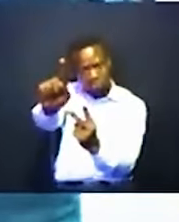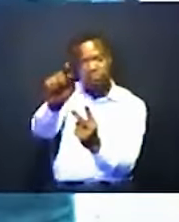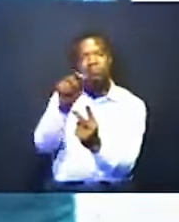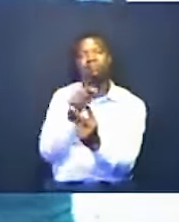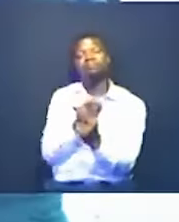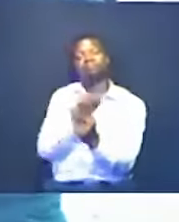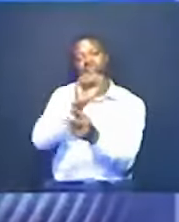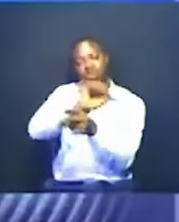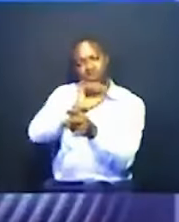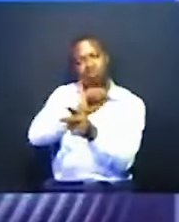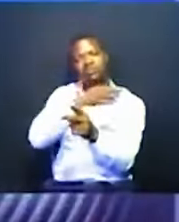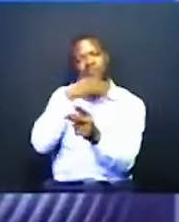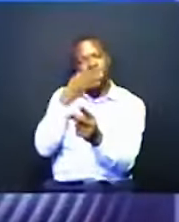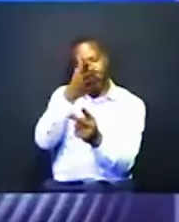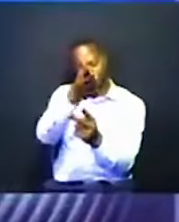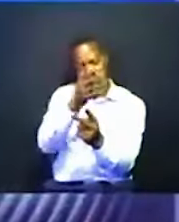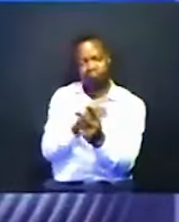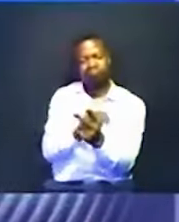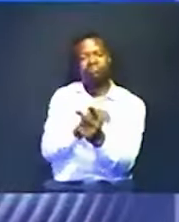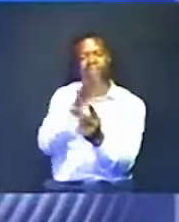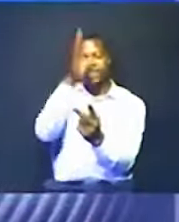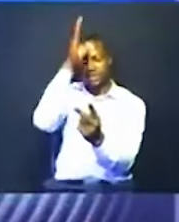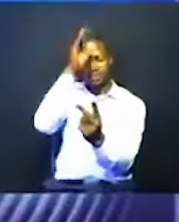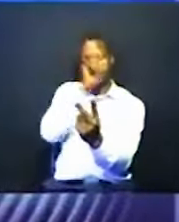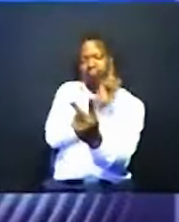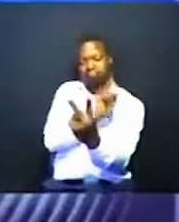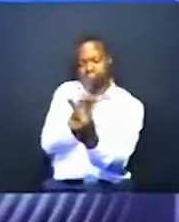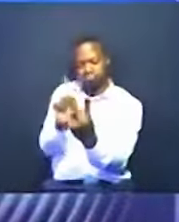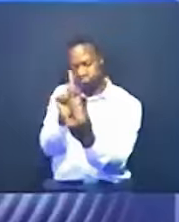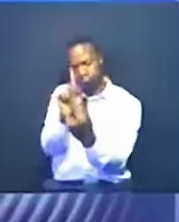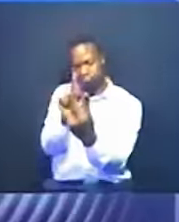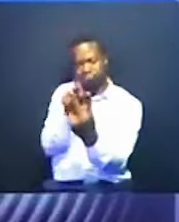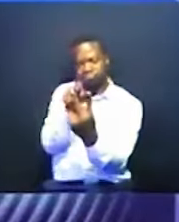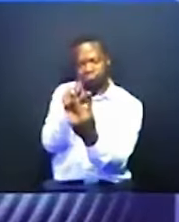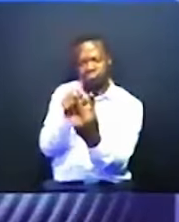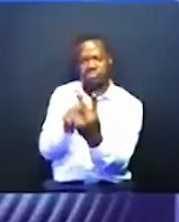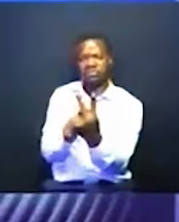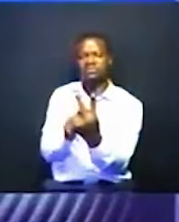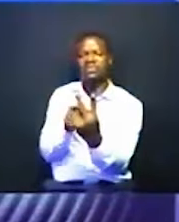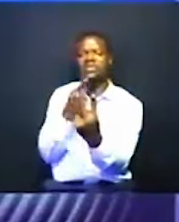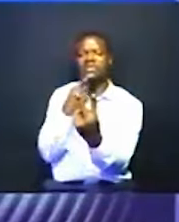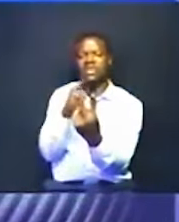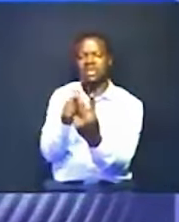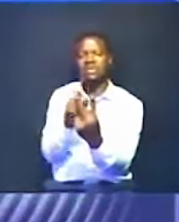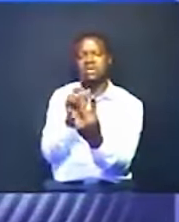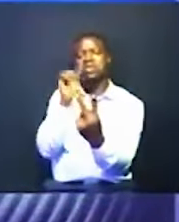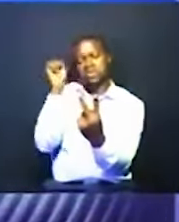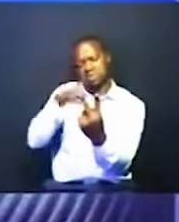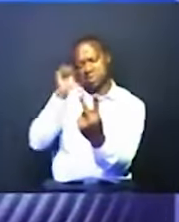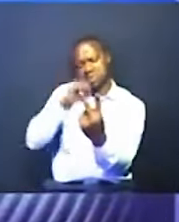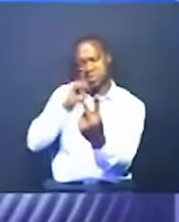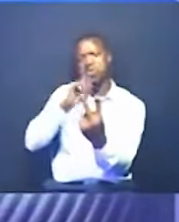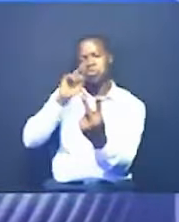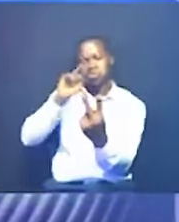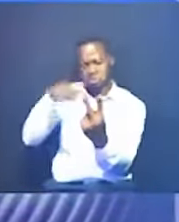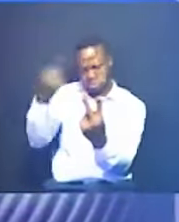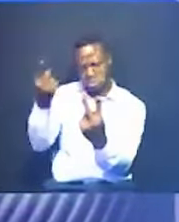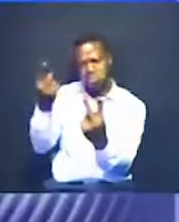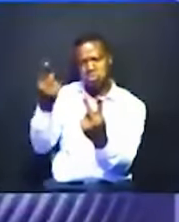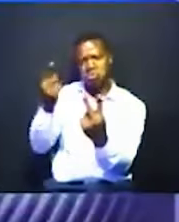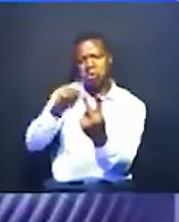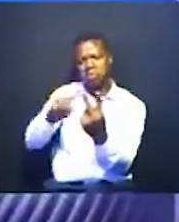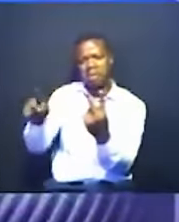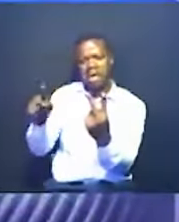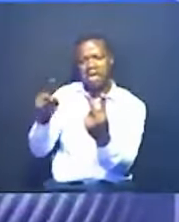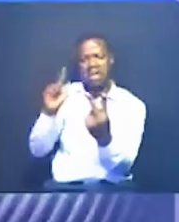one said, "I will, But he also changed his mind and did not go.